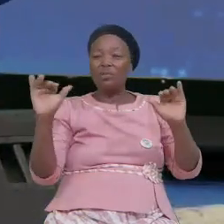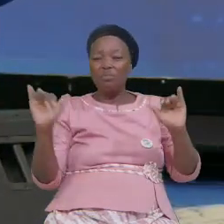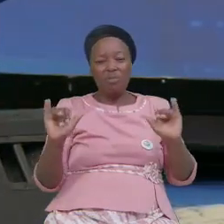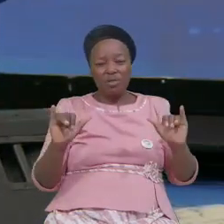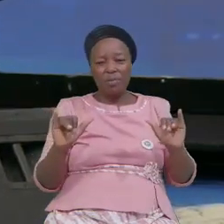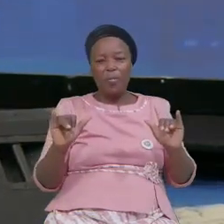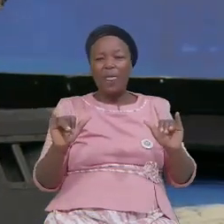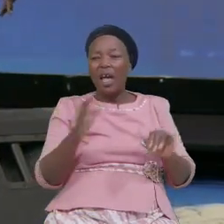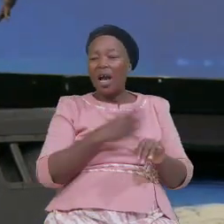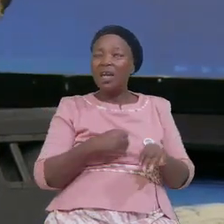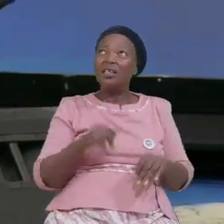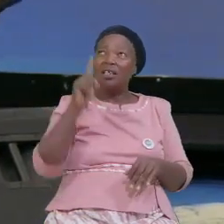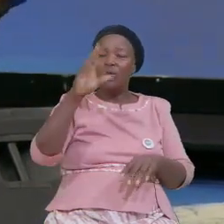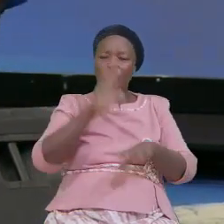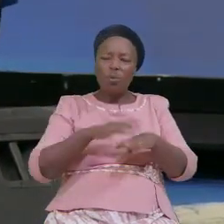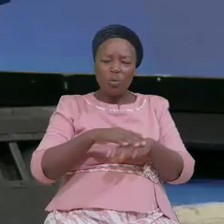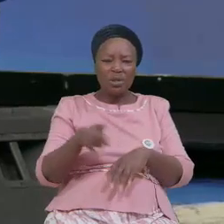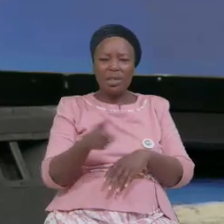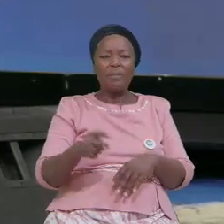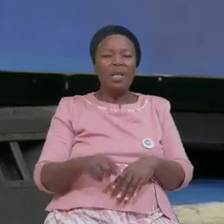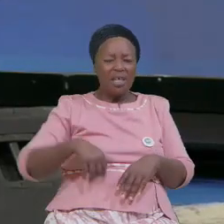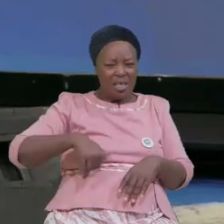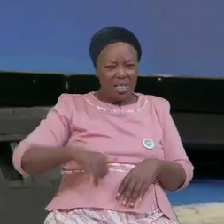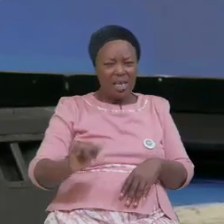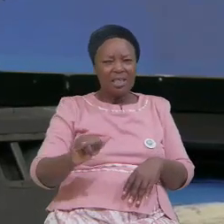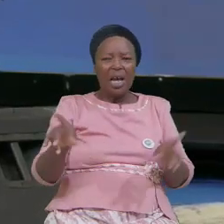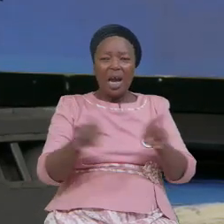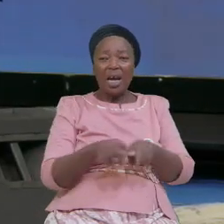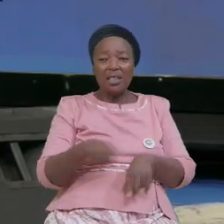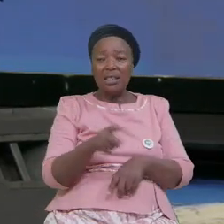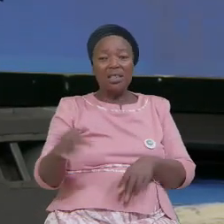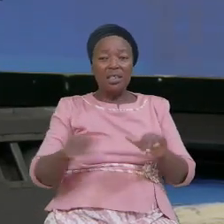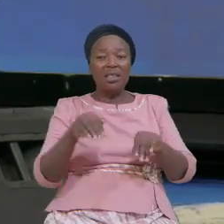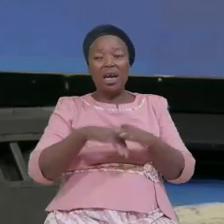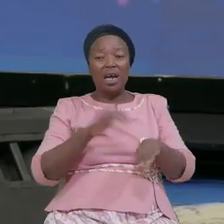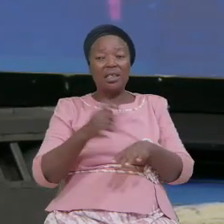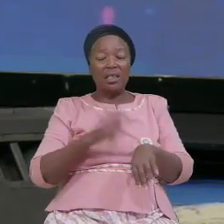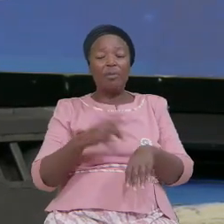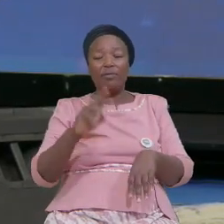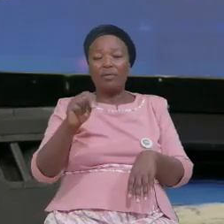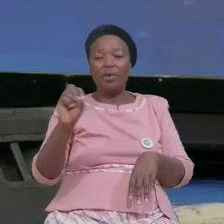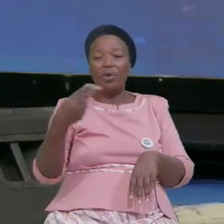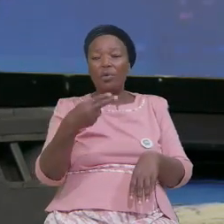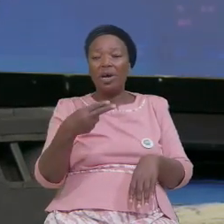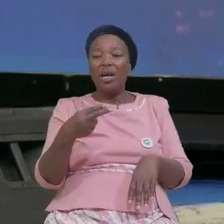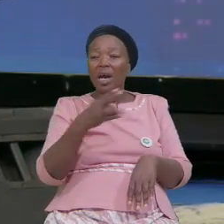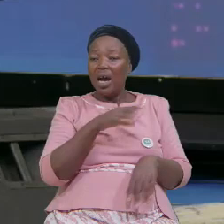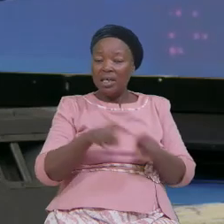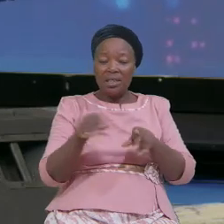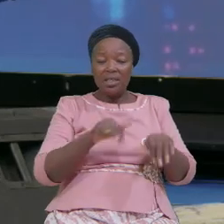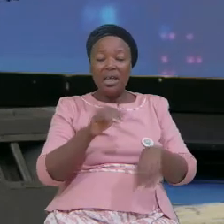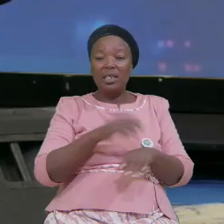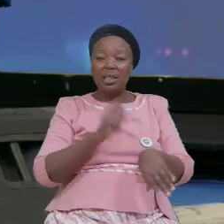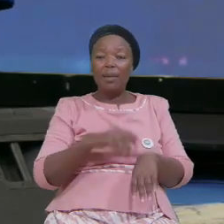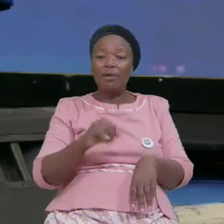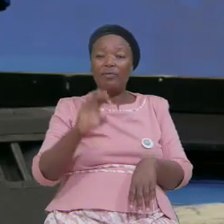warned them, yet, as they did at the time of Noah, as they did at the time of